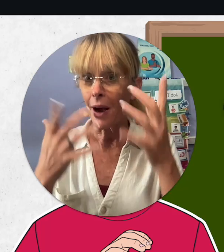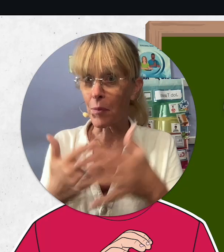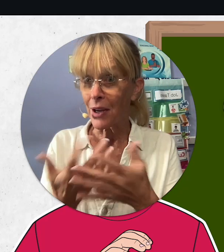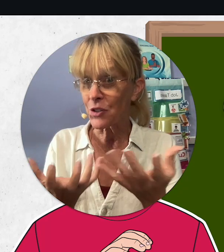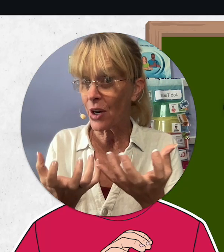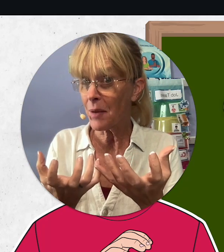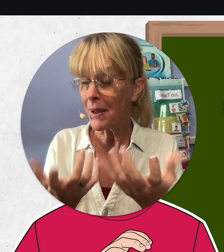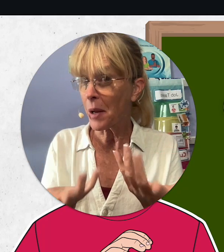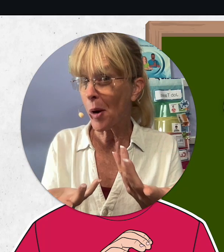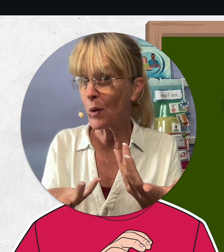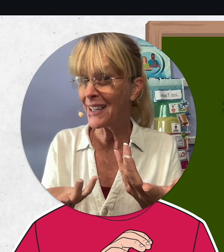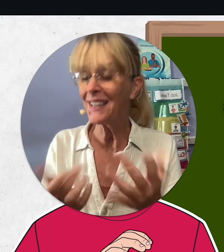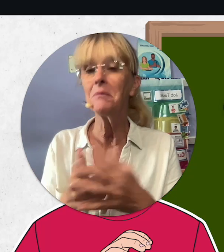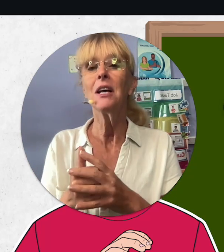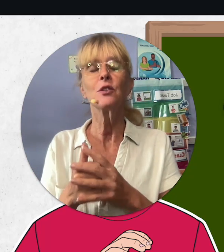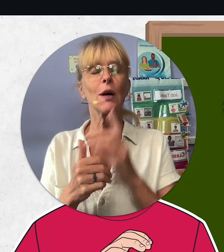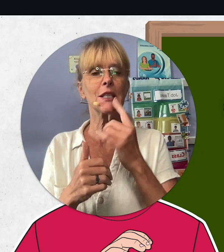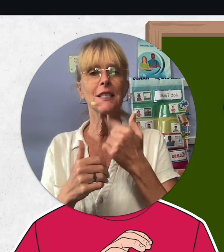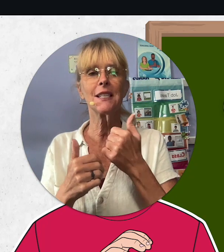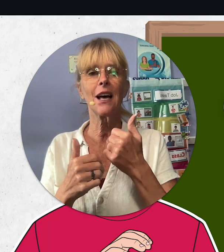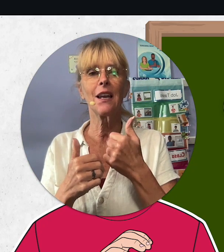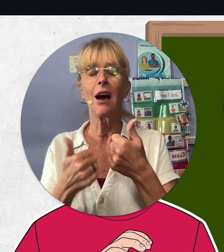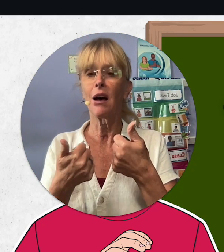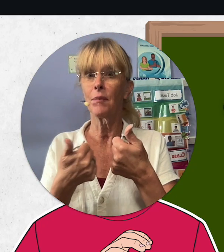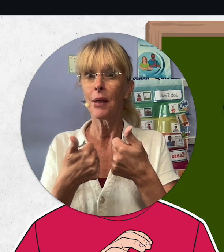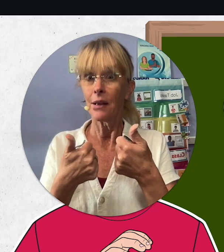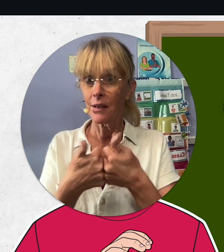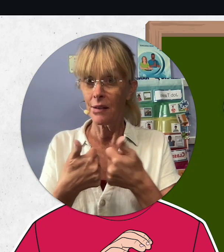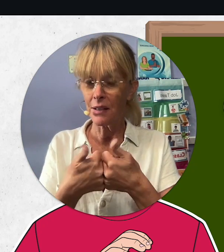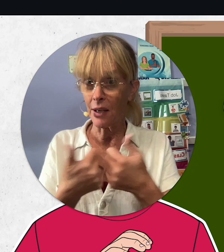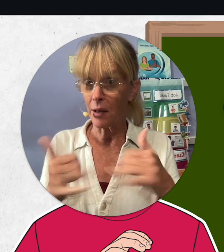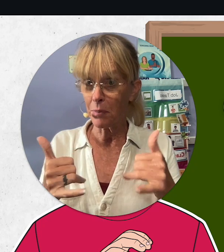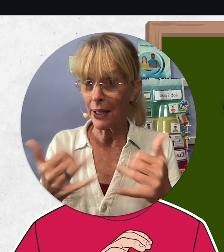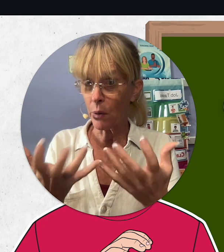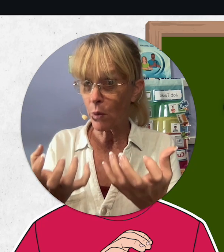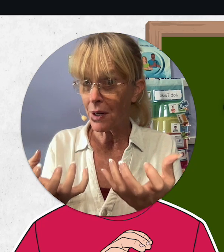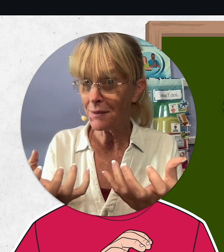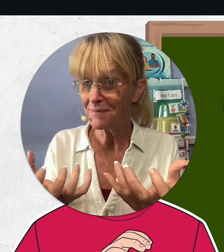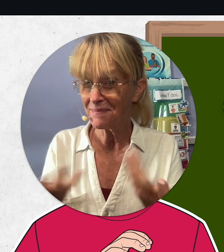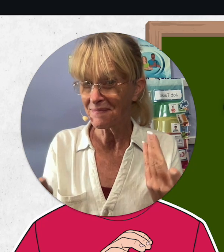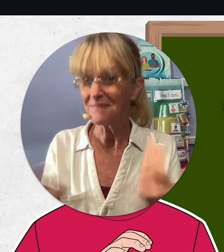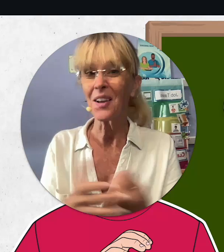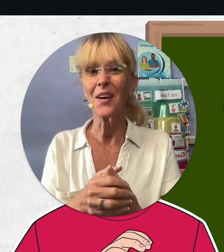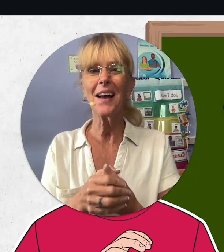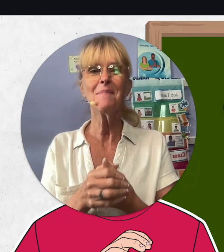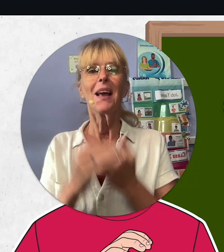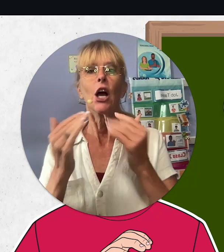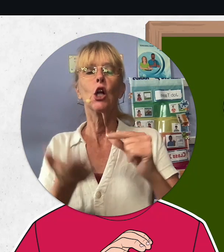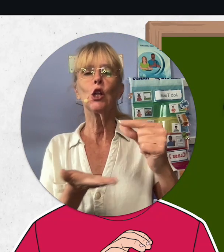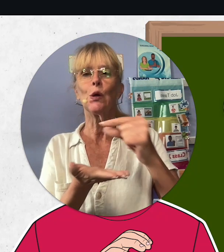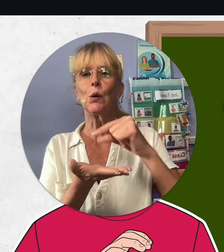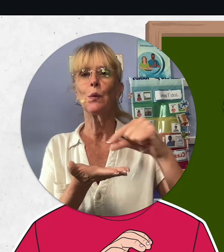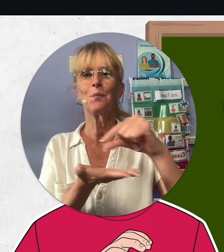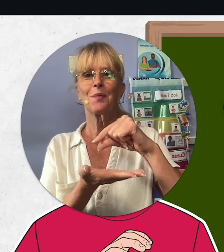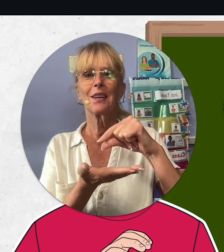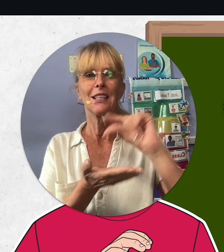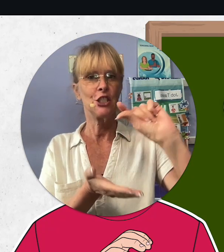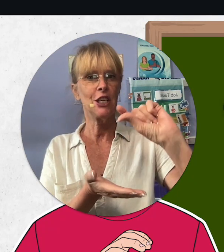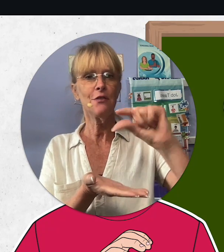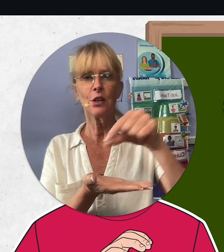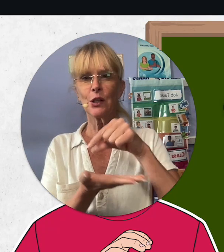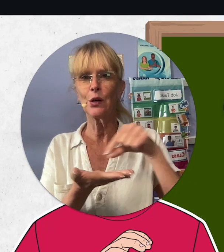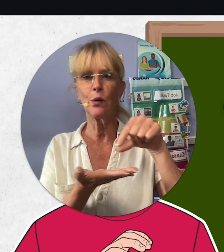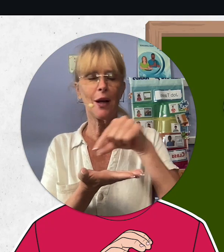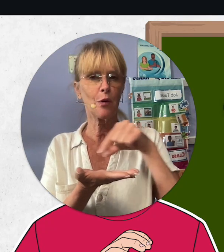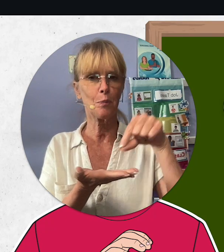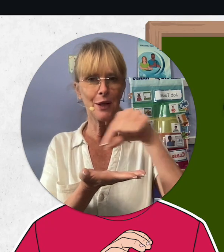so my eyebrows are up and I'm holding it. So I just said gameplay 1. Okay. Glue. G